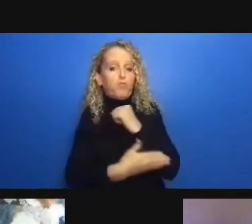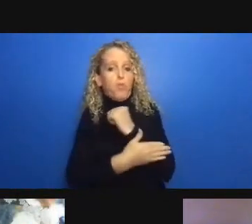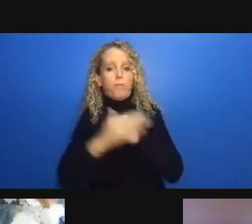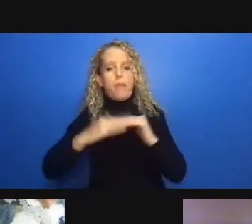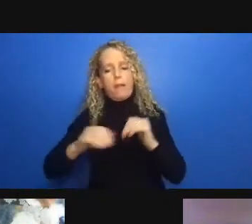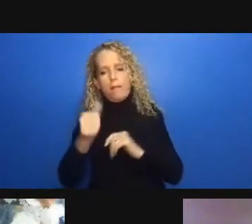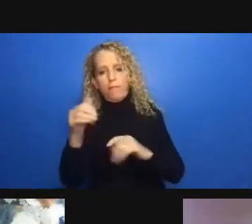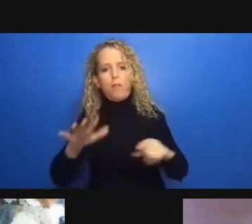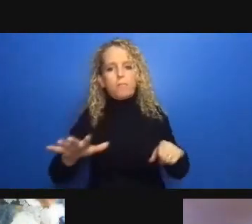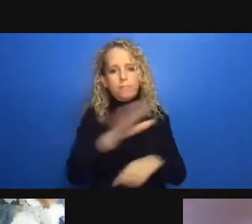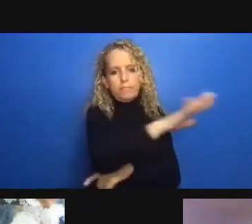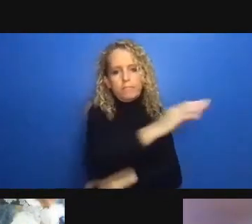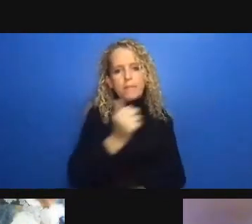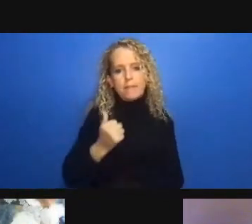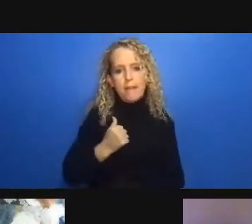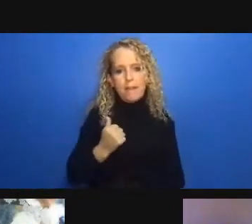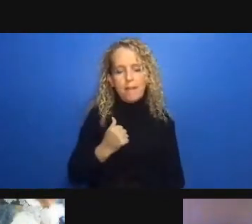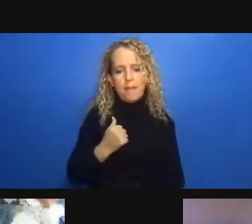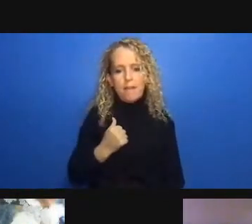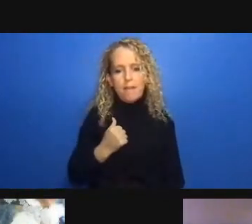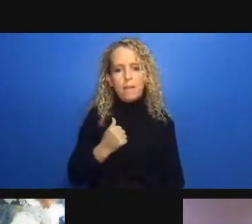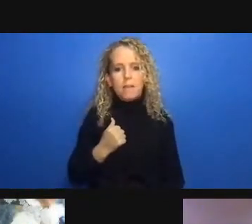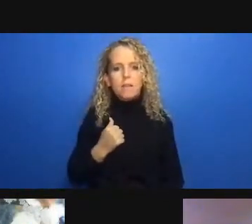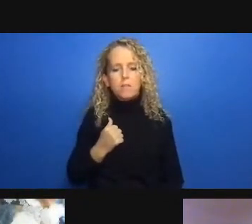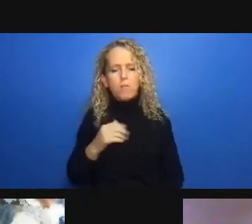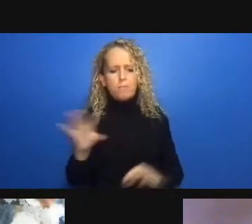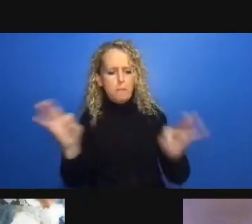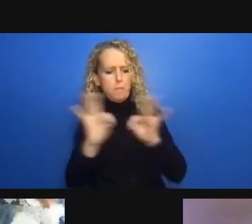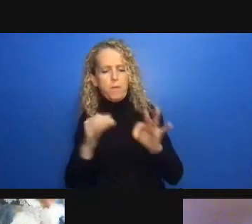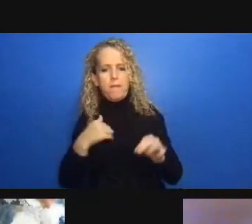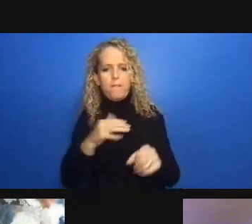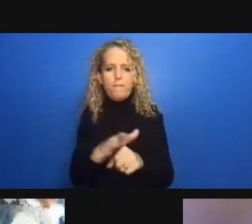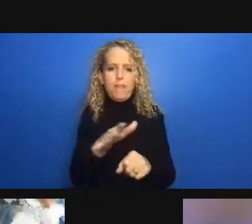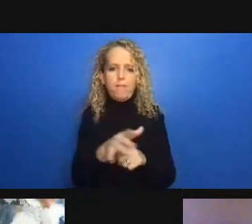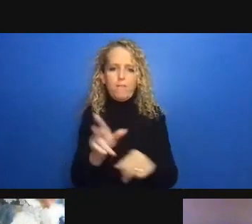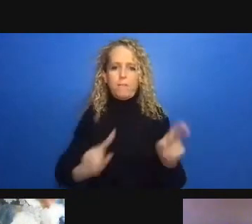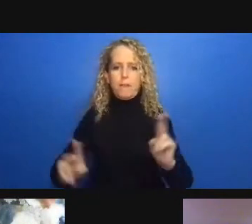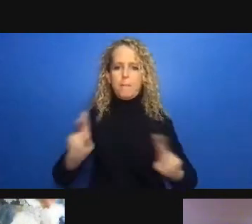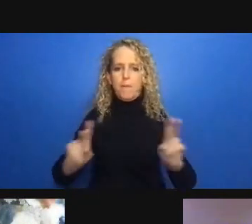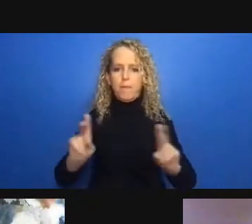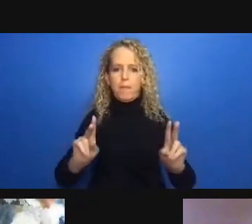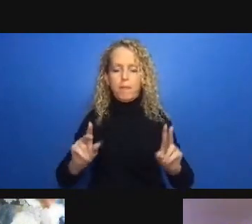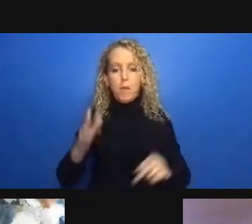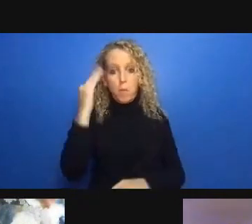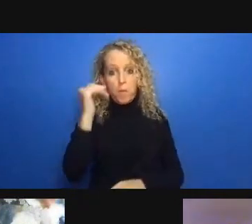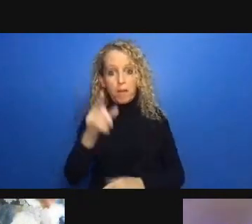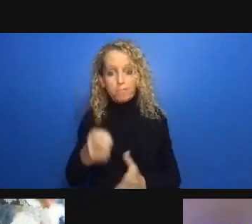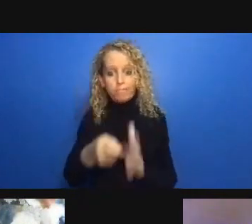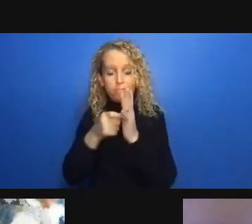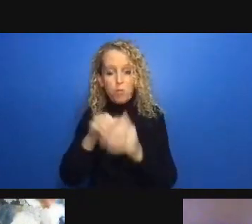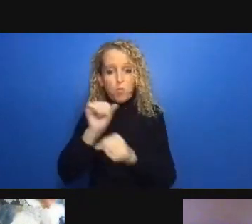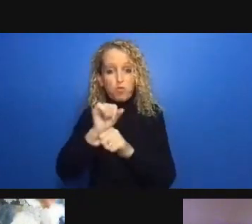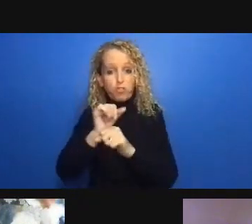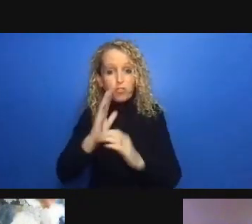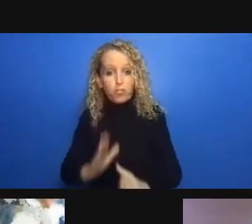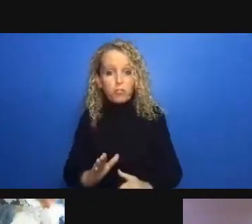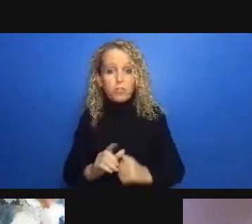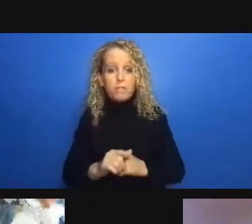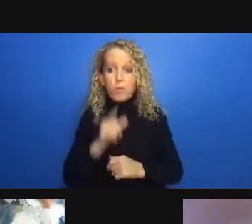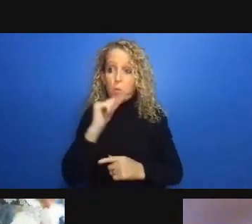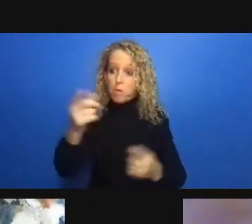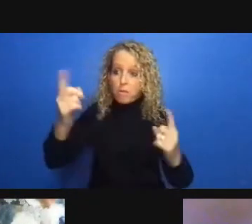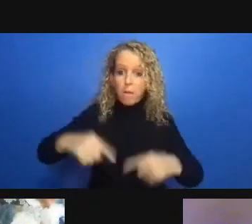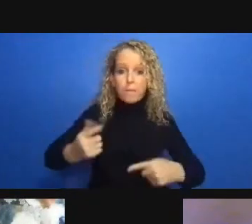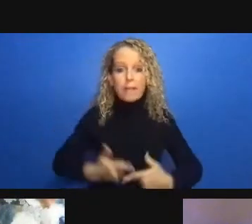So having a population base is essential. I think Carolyn spoke to that too, that we need workers. We need people willing to live in the area